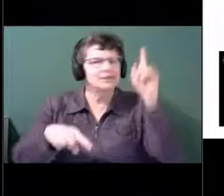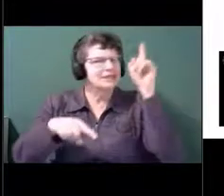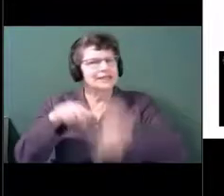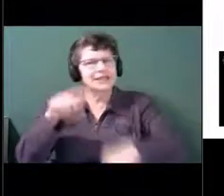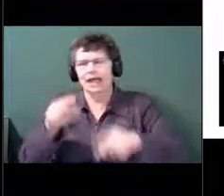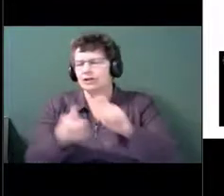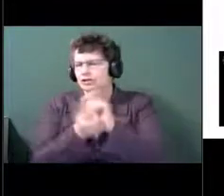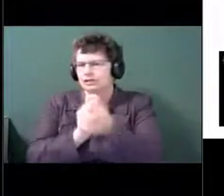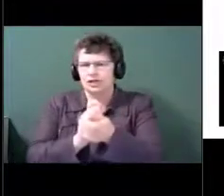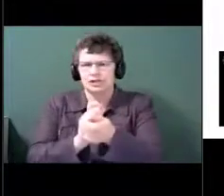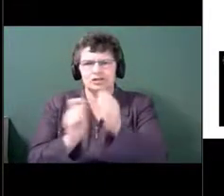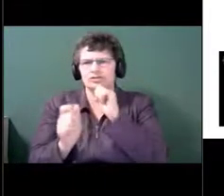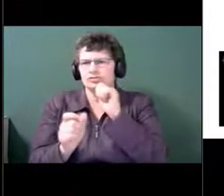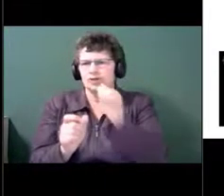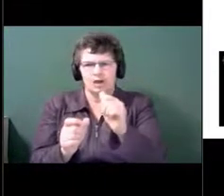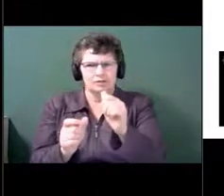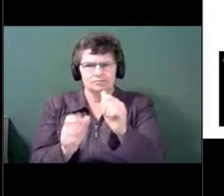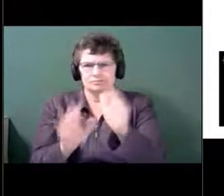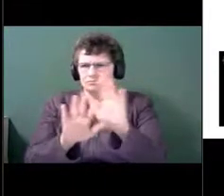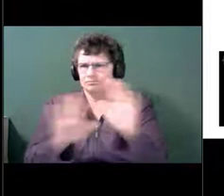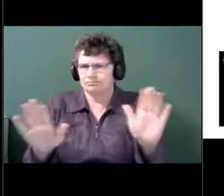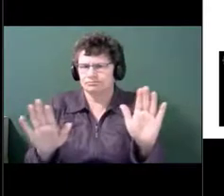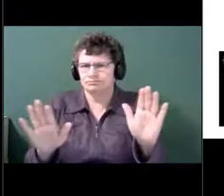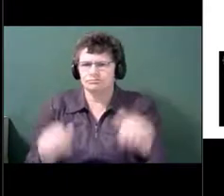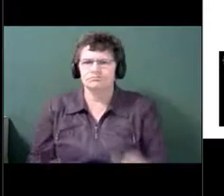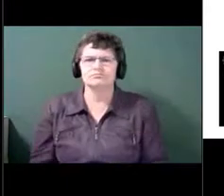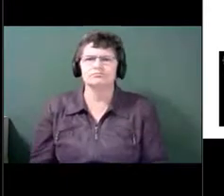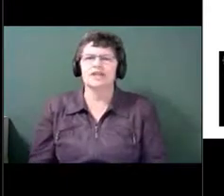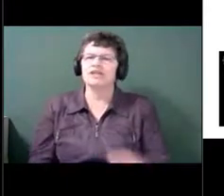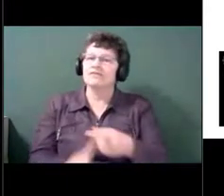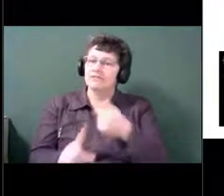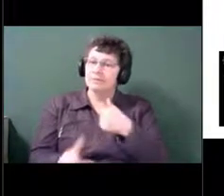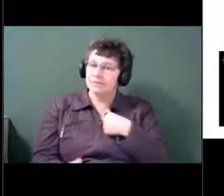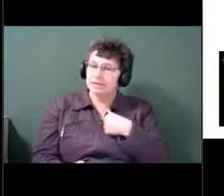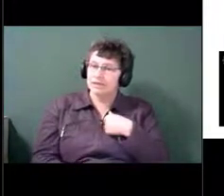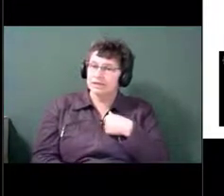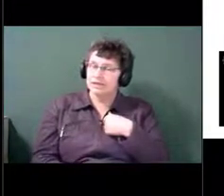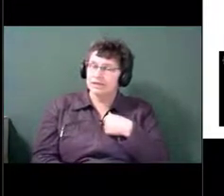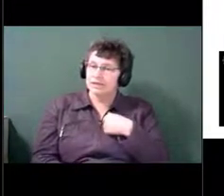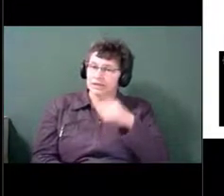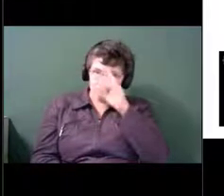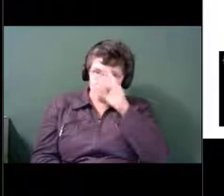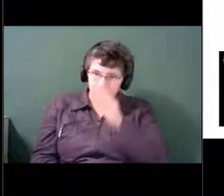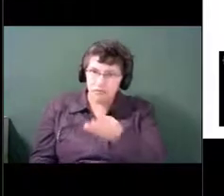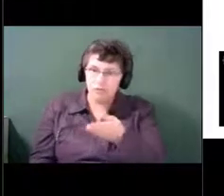it. We actually put it out on November the 7th,